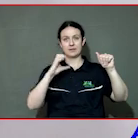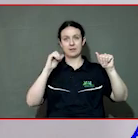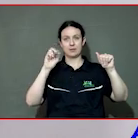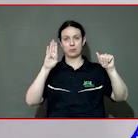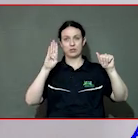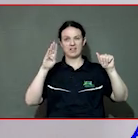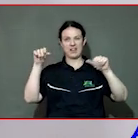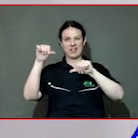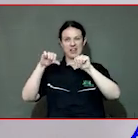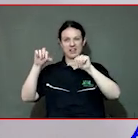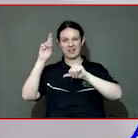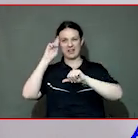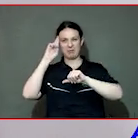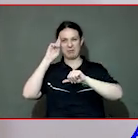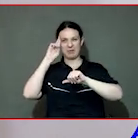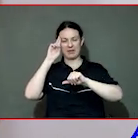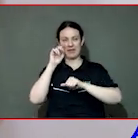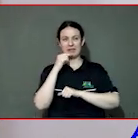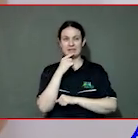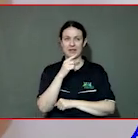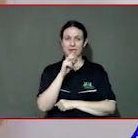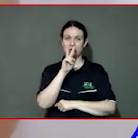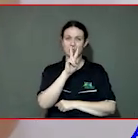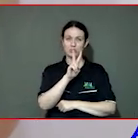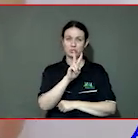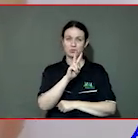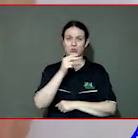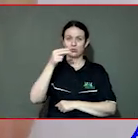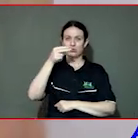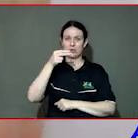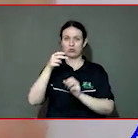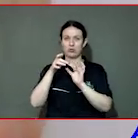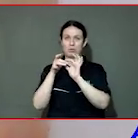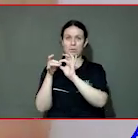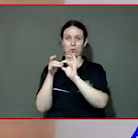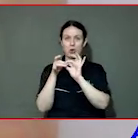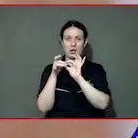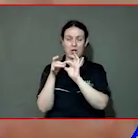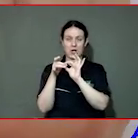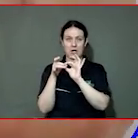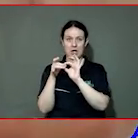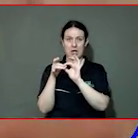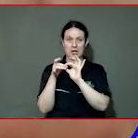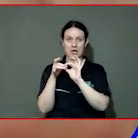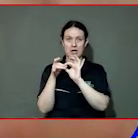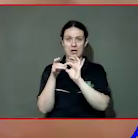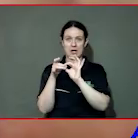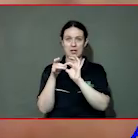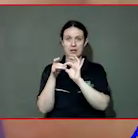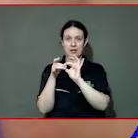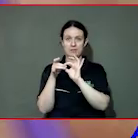now I must write 2 hydrogen bonds